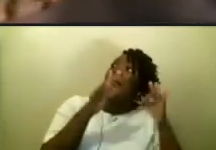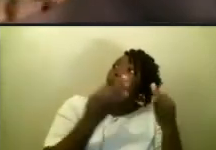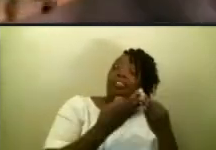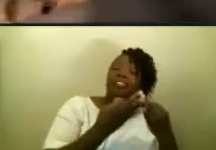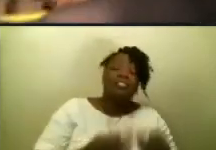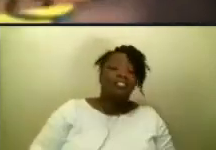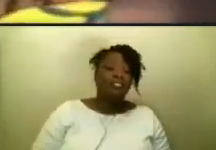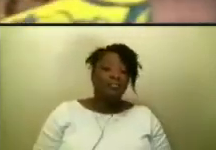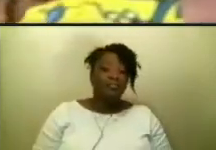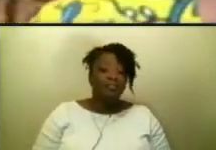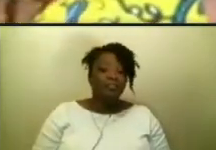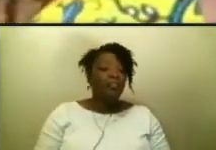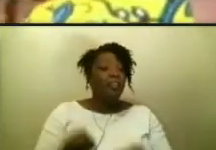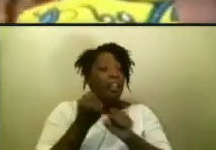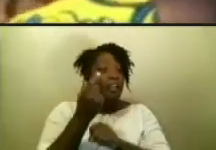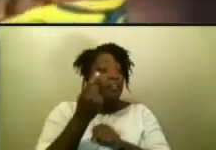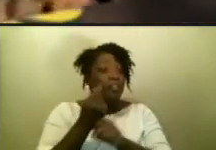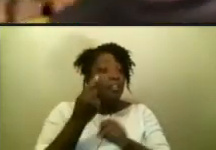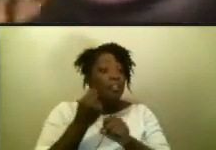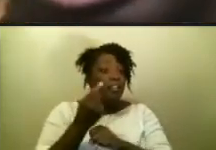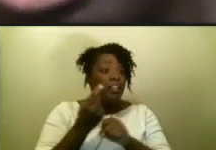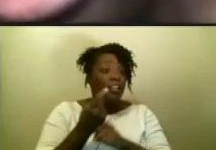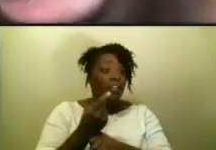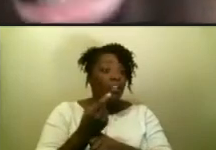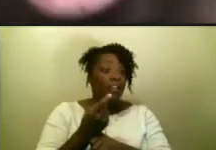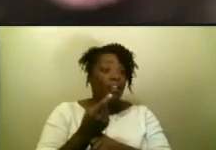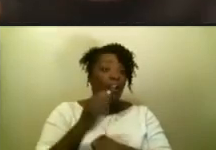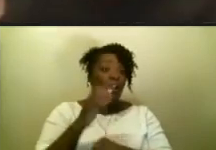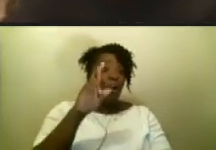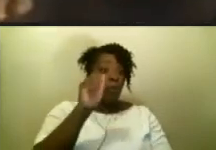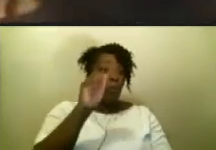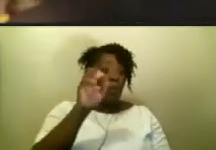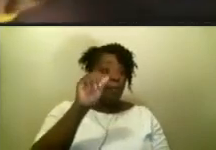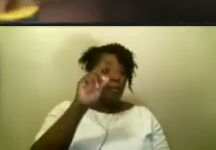And every year, Ramadan change is like